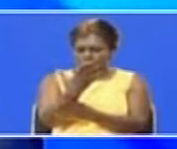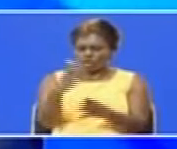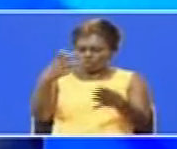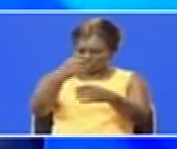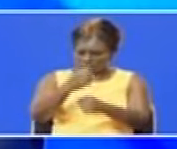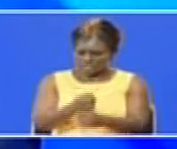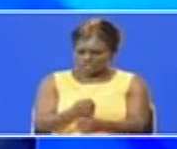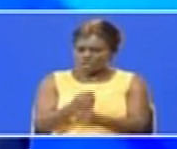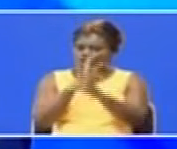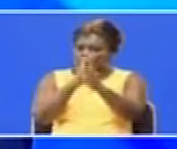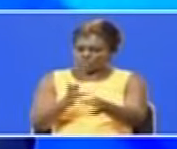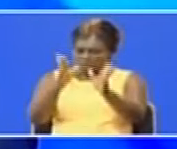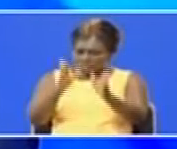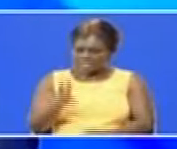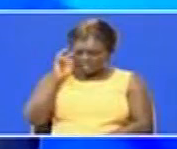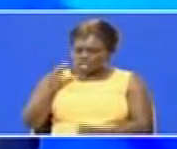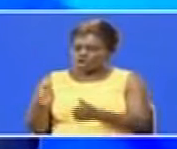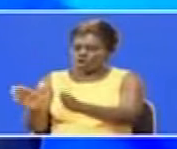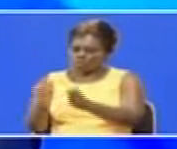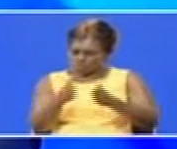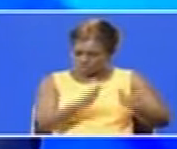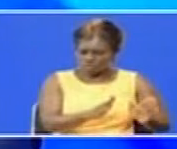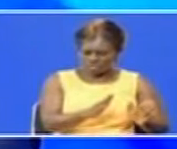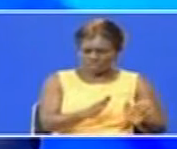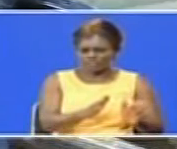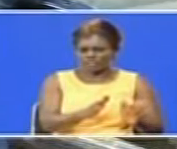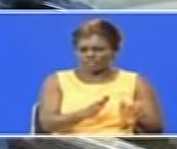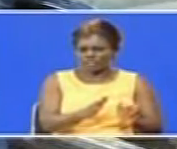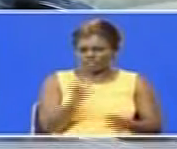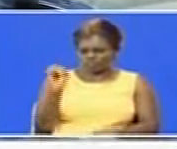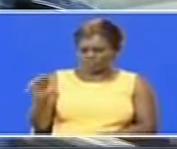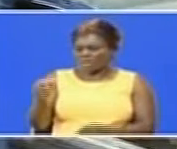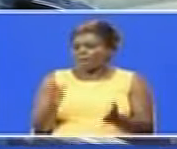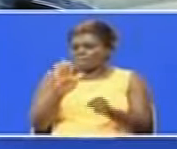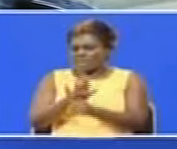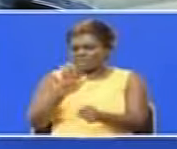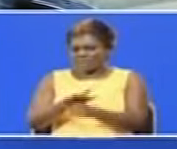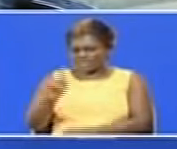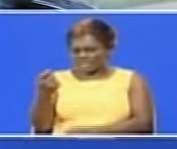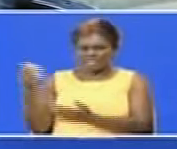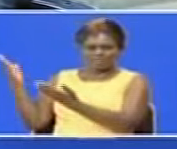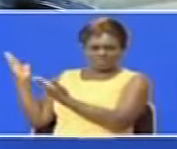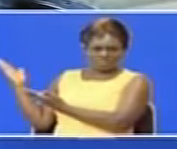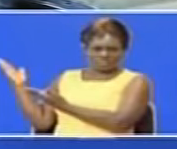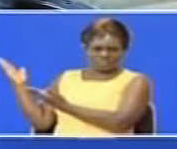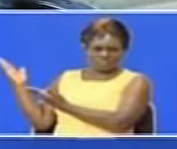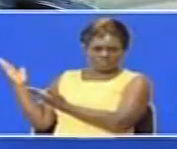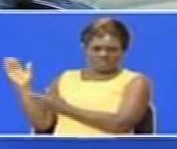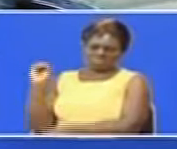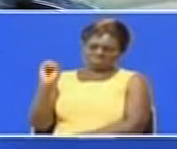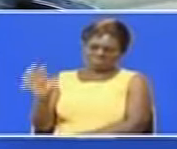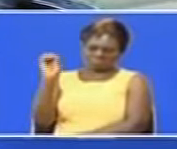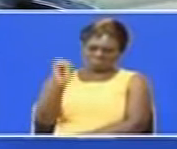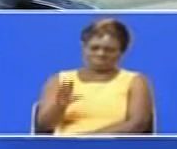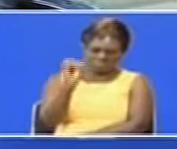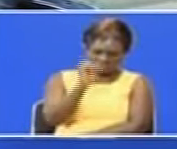Alex Chamwada takes a look at the opportunities in garbage. Many Kenyans, this is waste. The real meaning